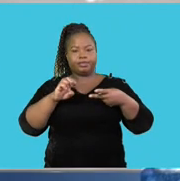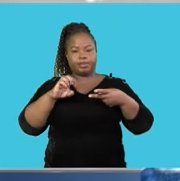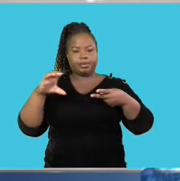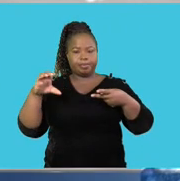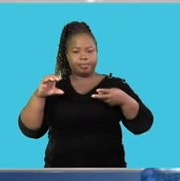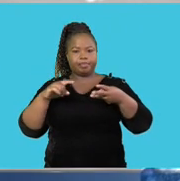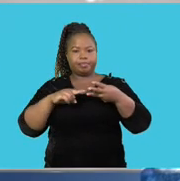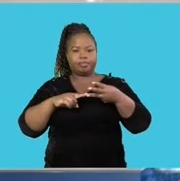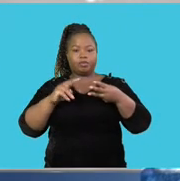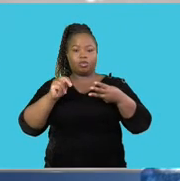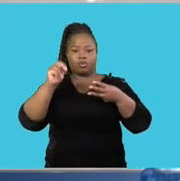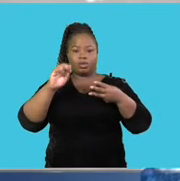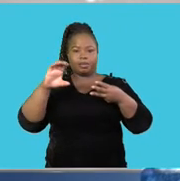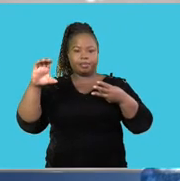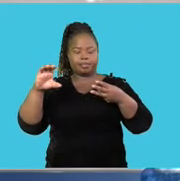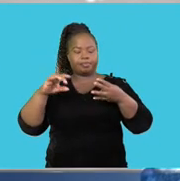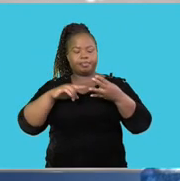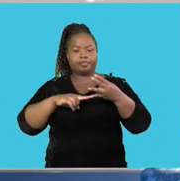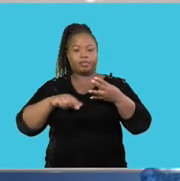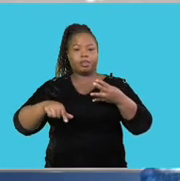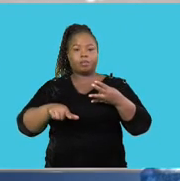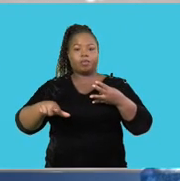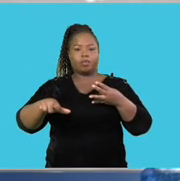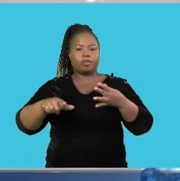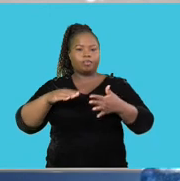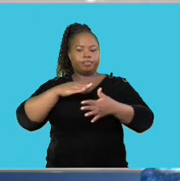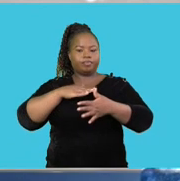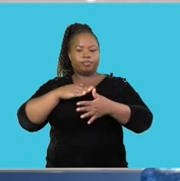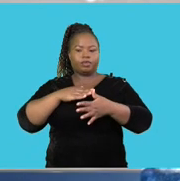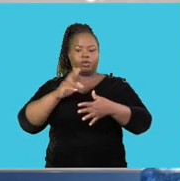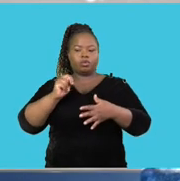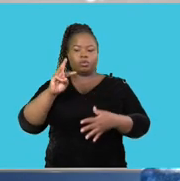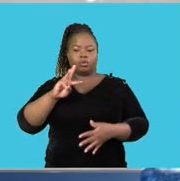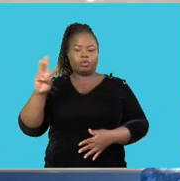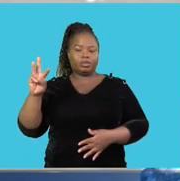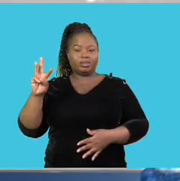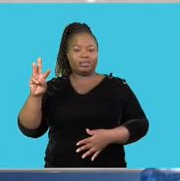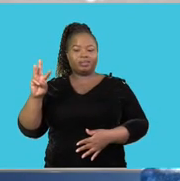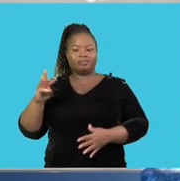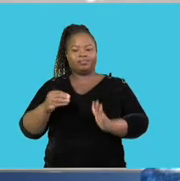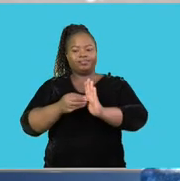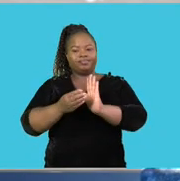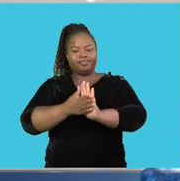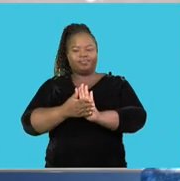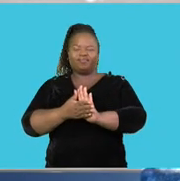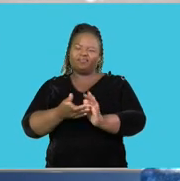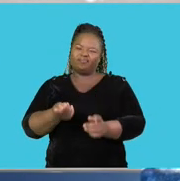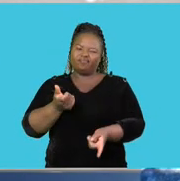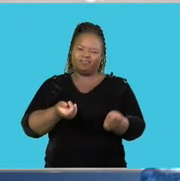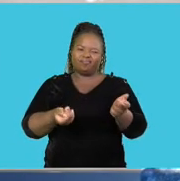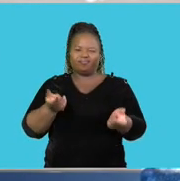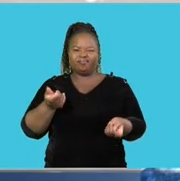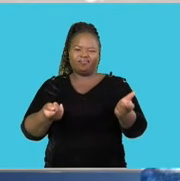Cape, Northern Cape, Limpopo, and Northwest recorded fewer